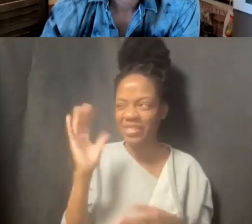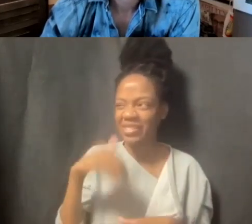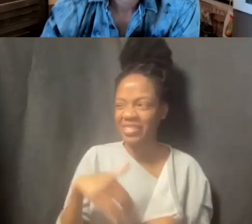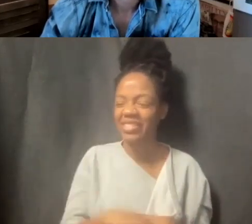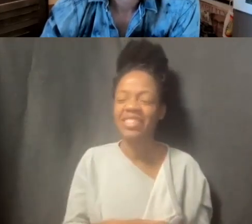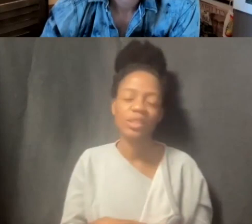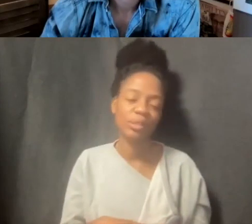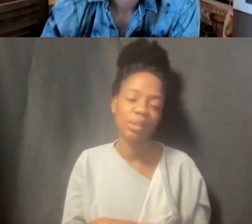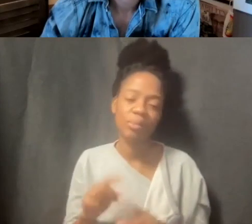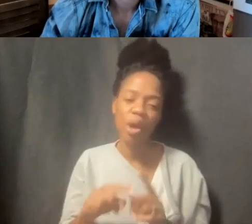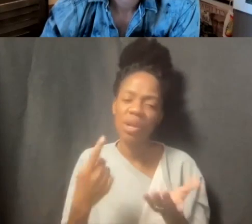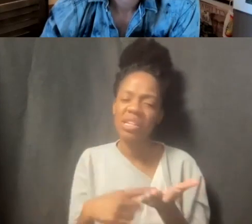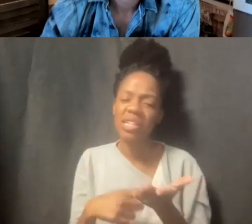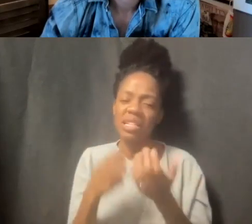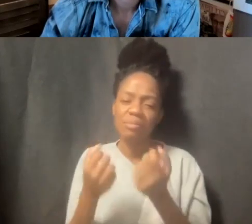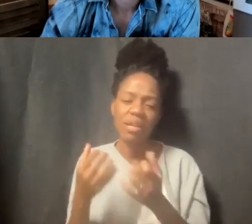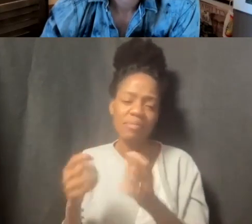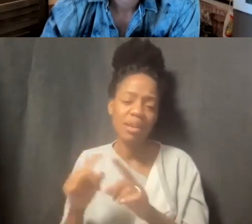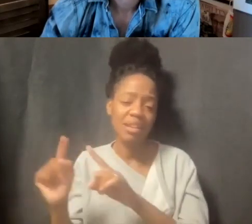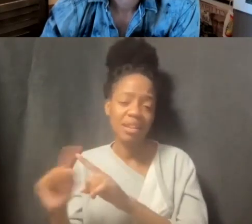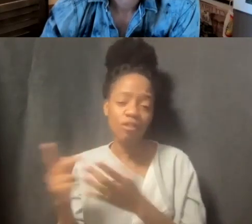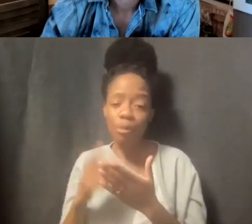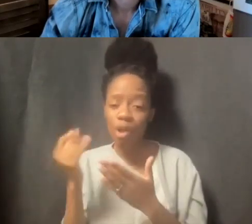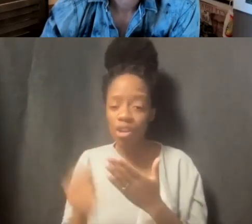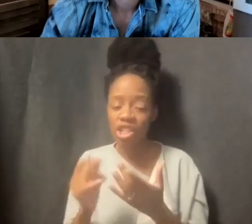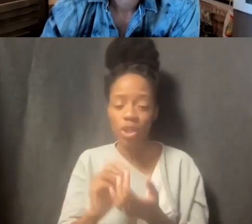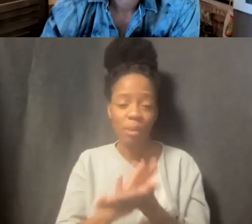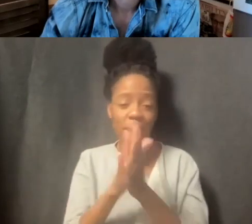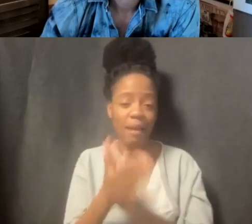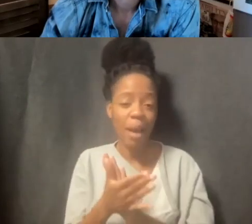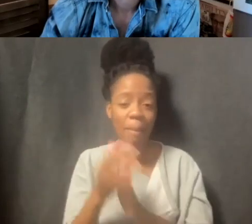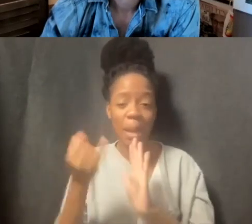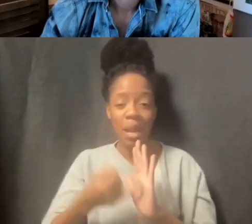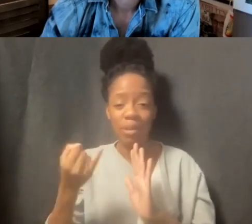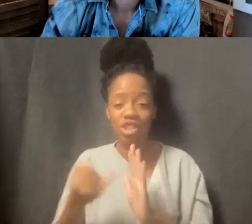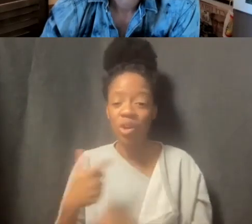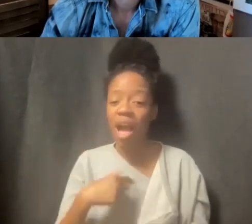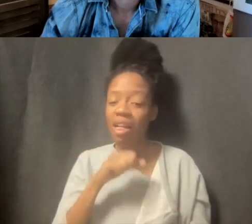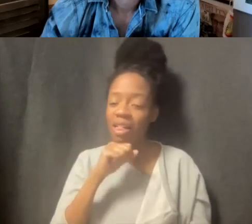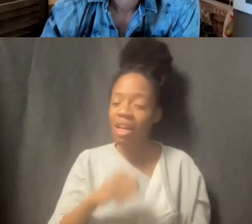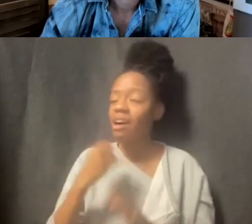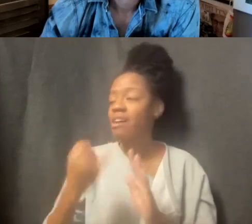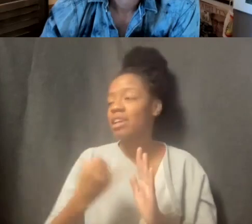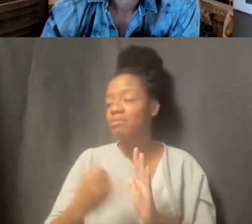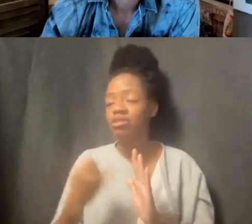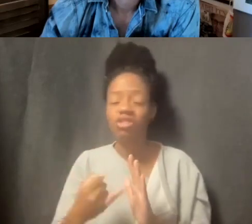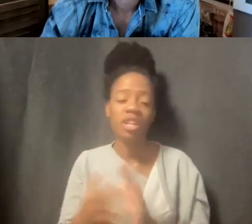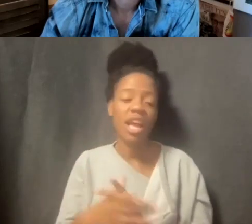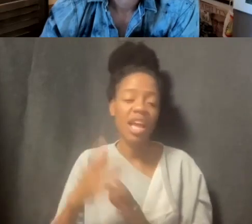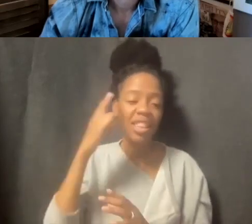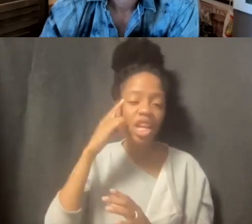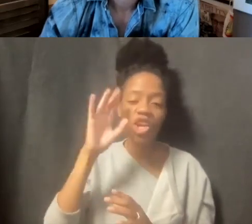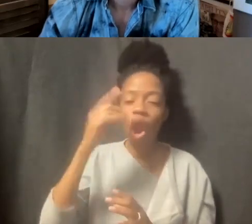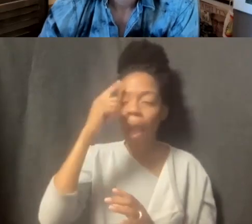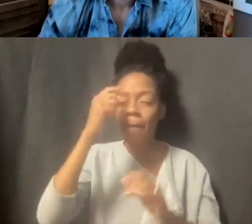We've talked about many different projects of turning it into animation, but I love animation. And I think it's so cool because you can, your imagination